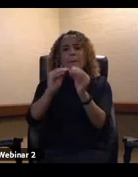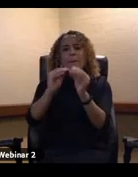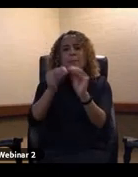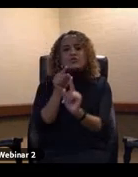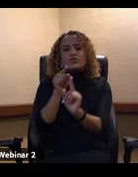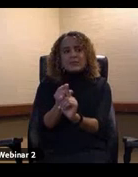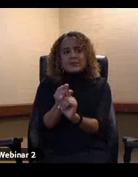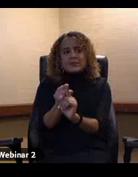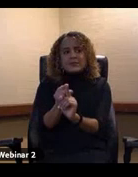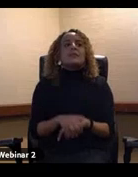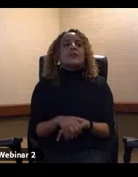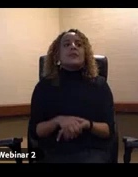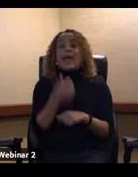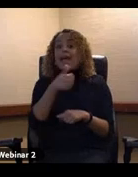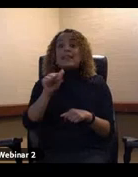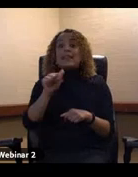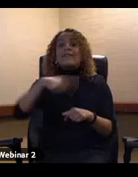these activities